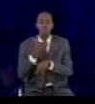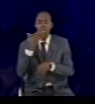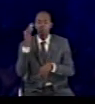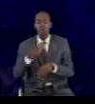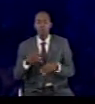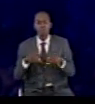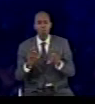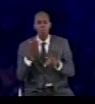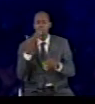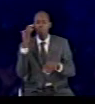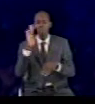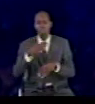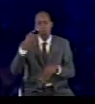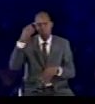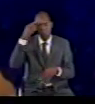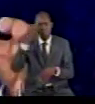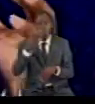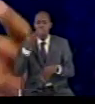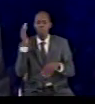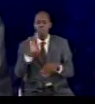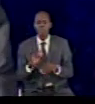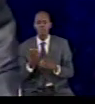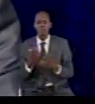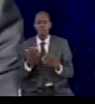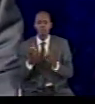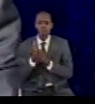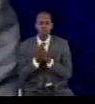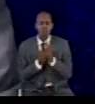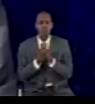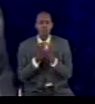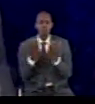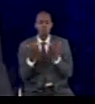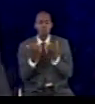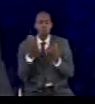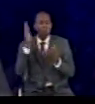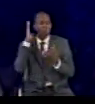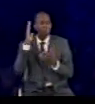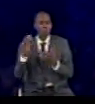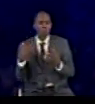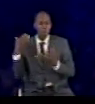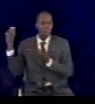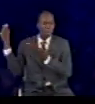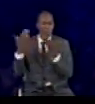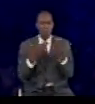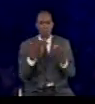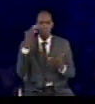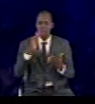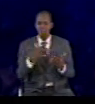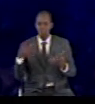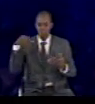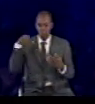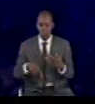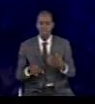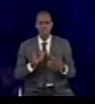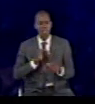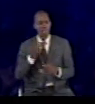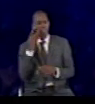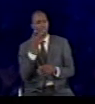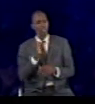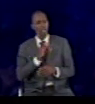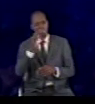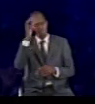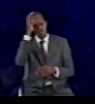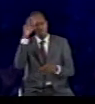evil man the evil will we wrestle evil to the ground and behold i beheld satan as lightning